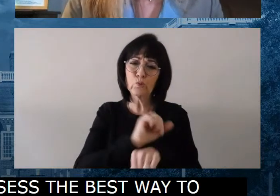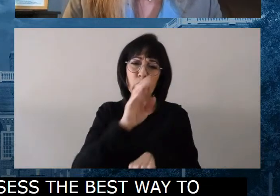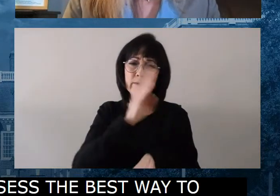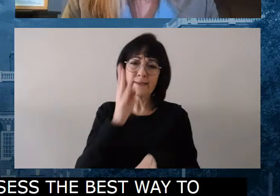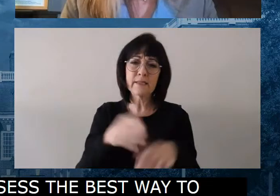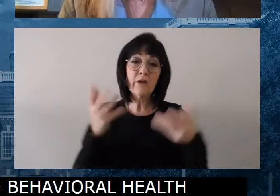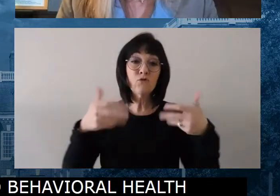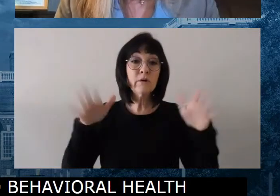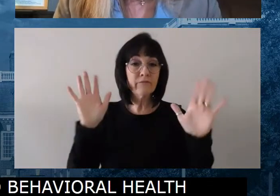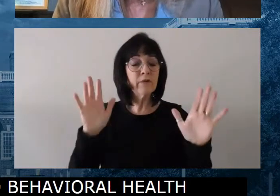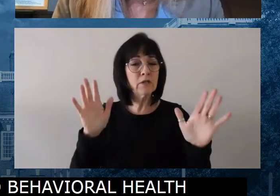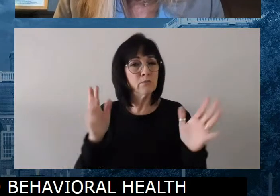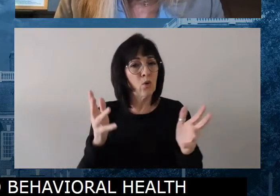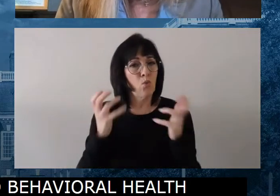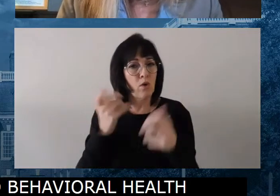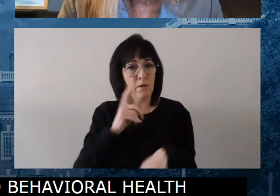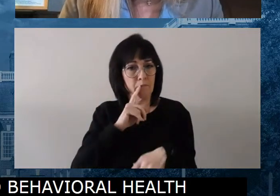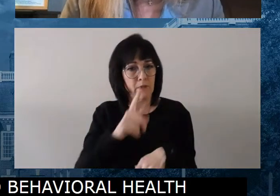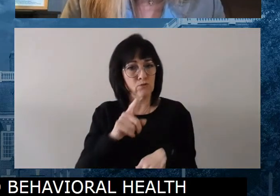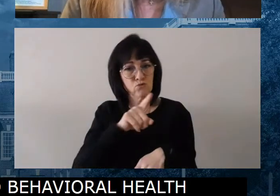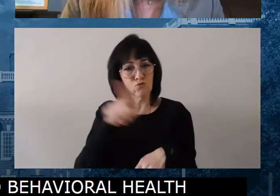sure that